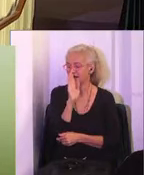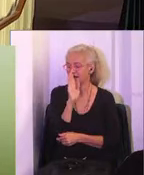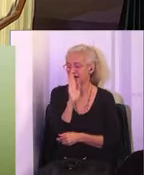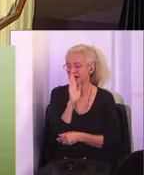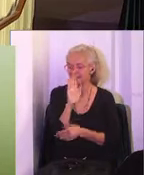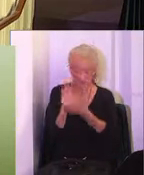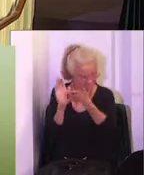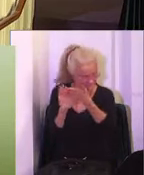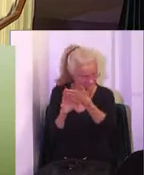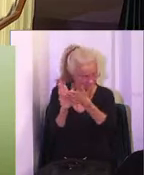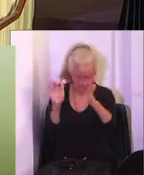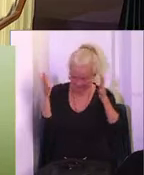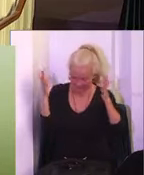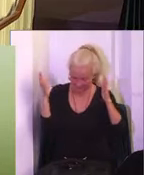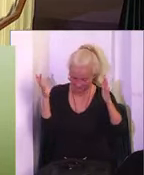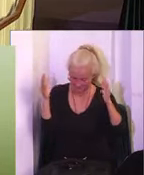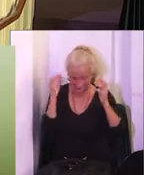God.